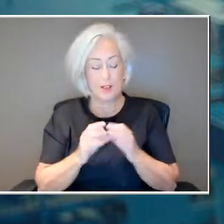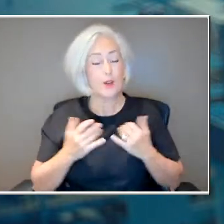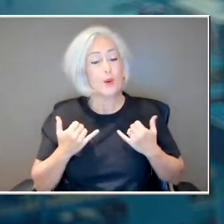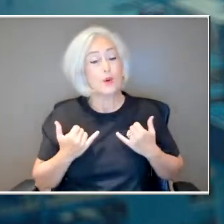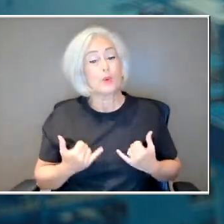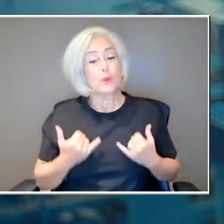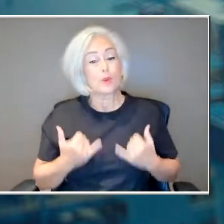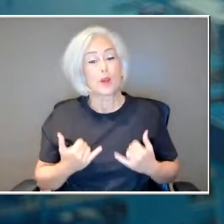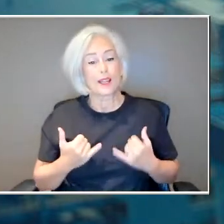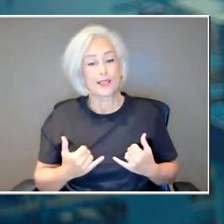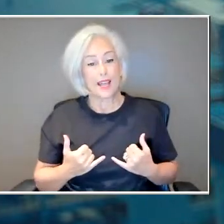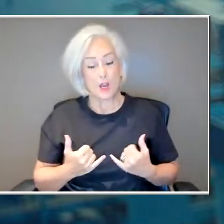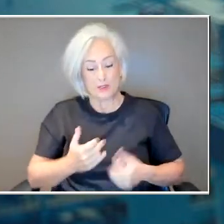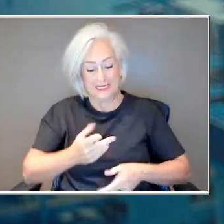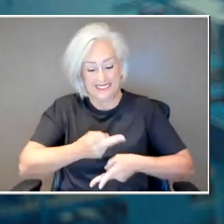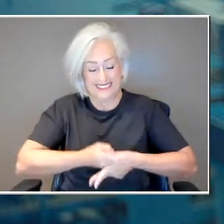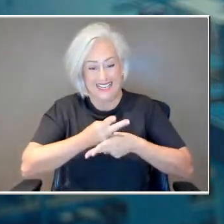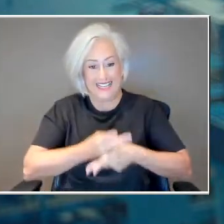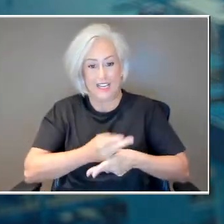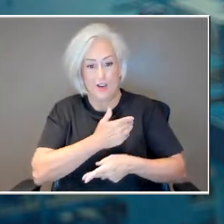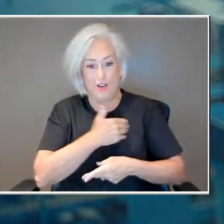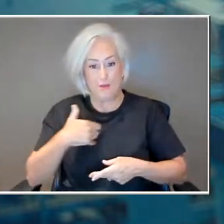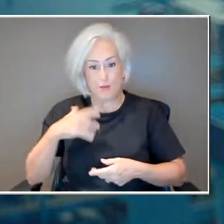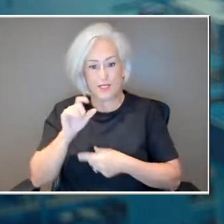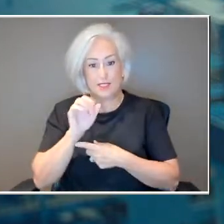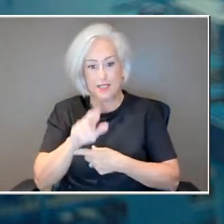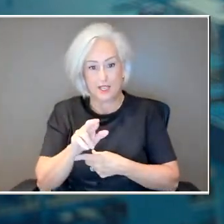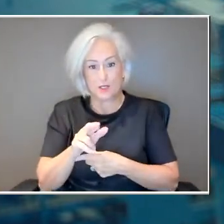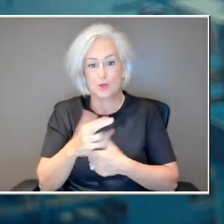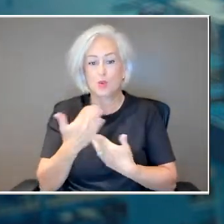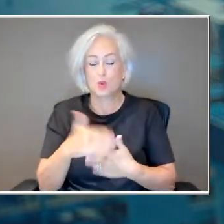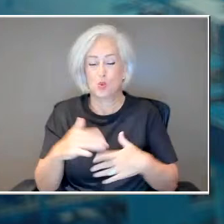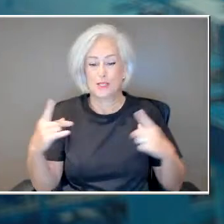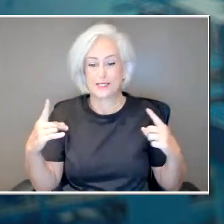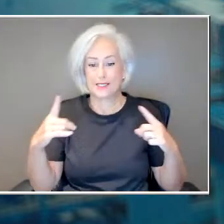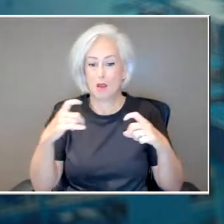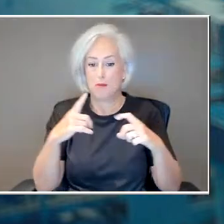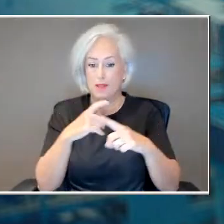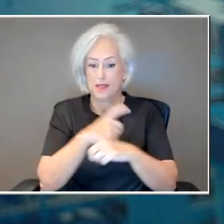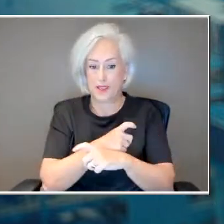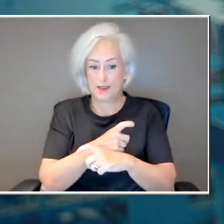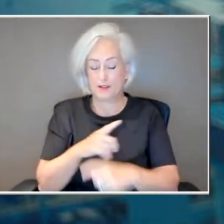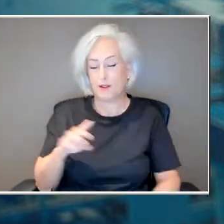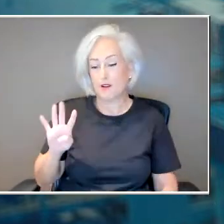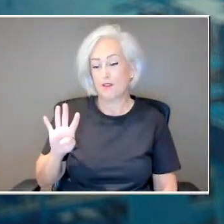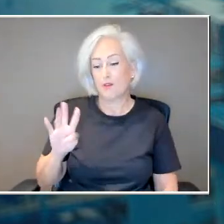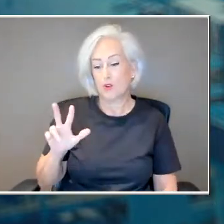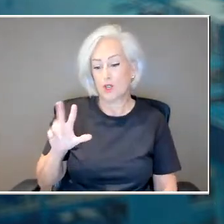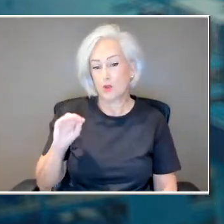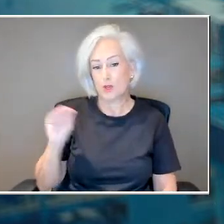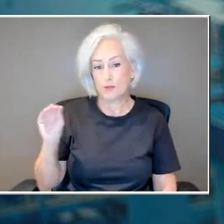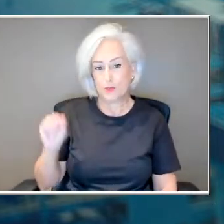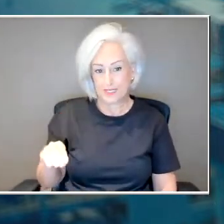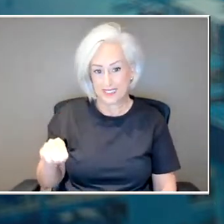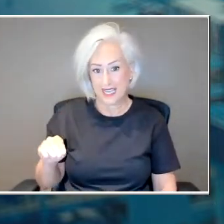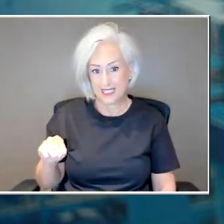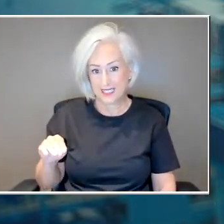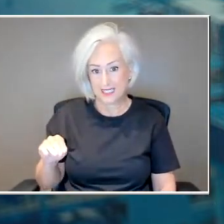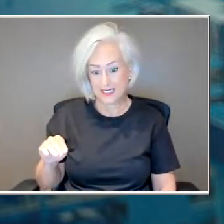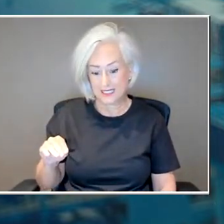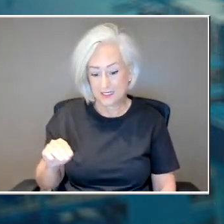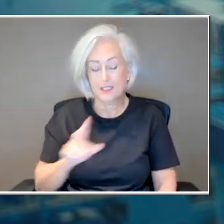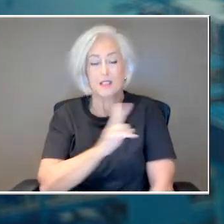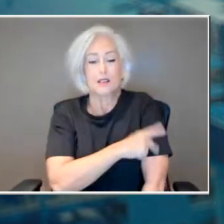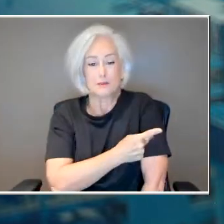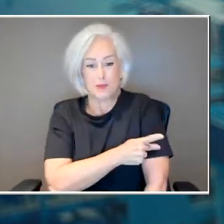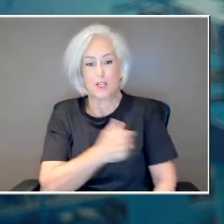treating breast cancer, it has become very complicated, and we know that 43% of the time, patients will have a change in their diagnosis